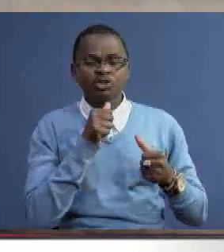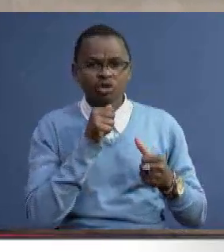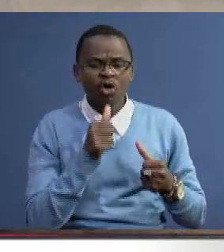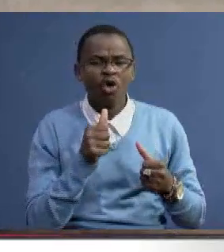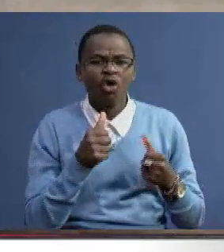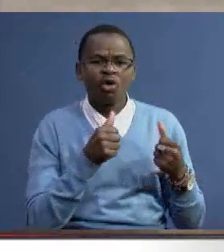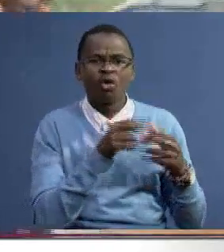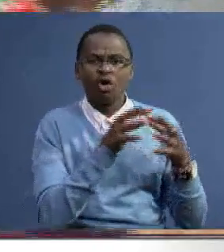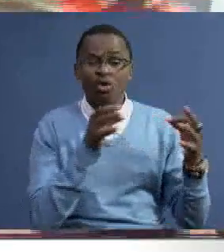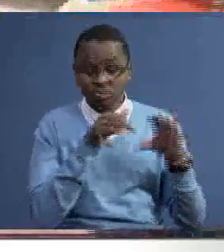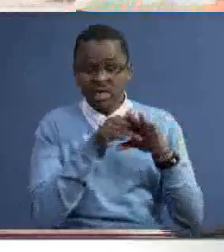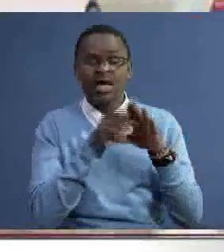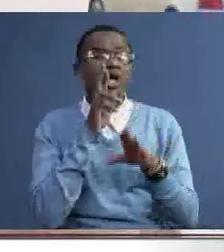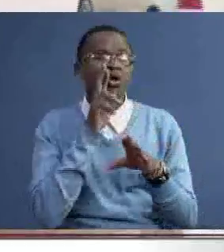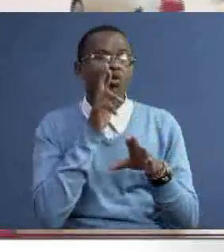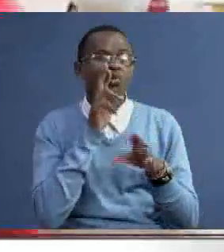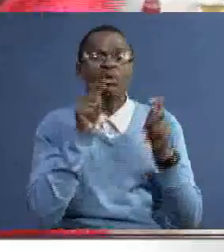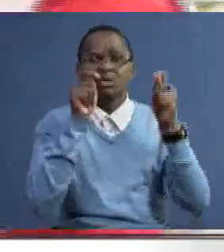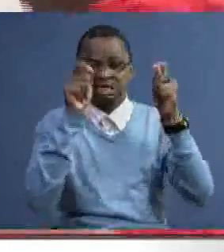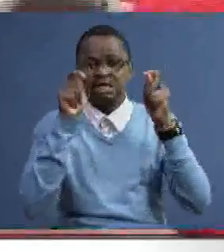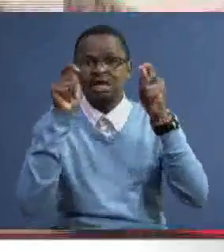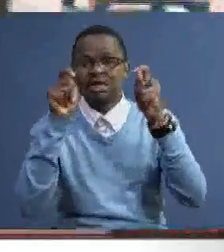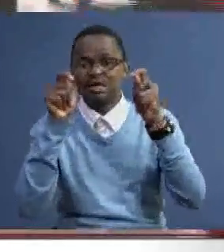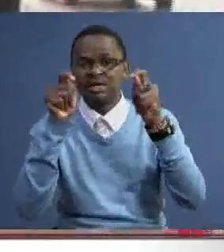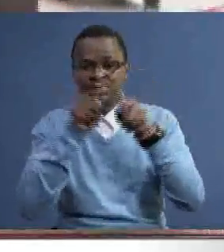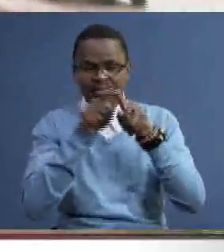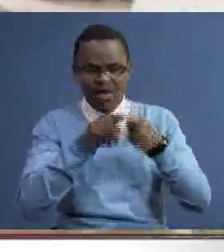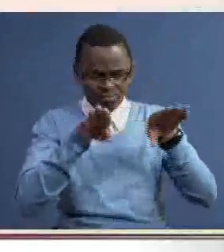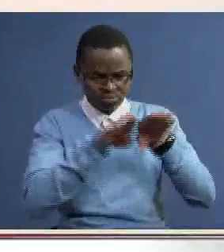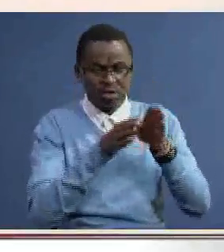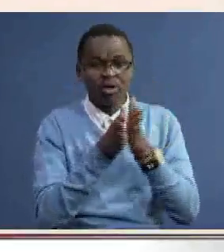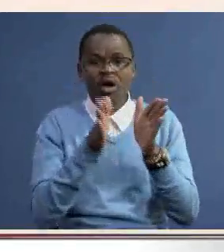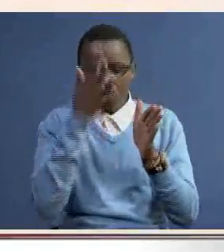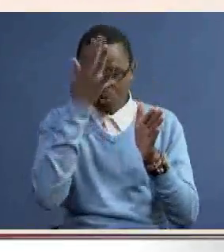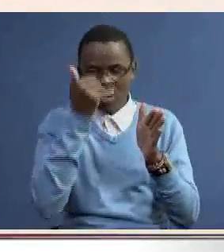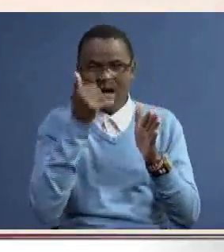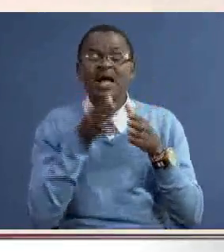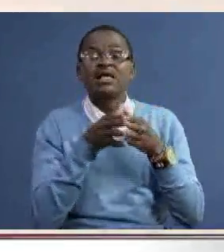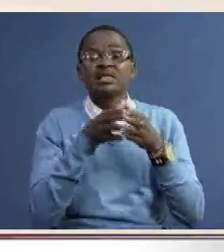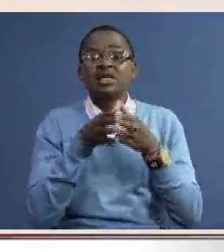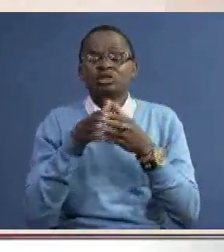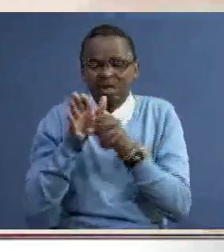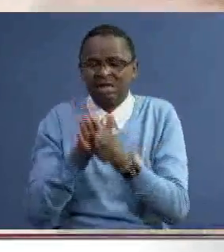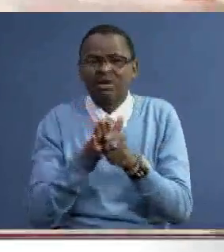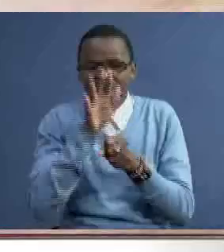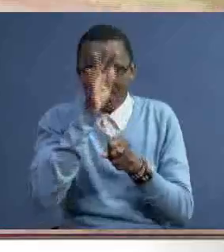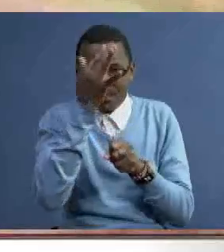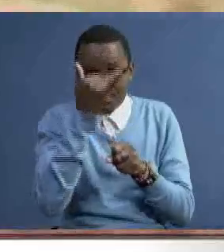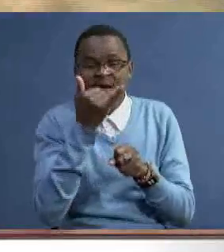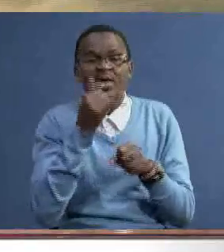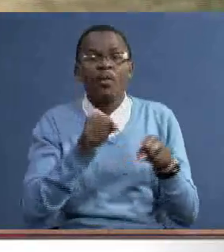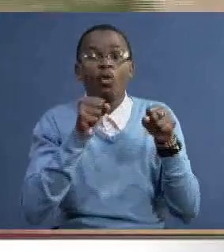since residents of Ruiru in Kiambu County downed their tools and barricaded the road, lamenting of sexual harassment and torture from their Chinese